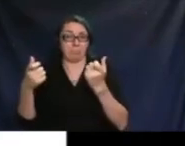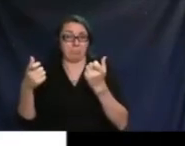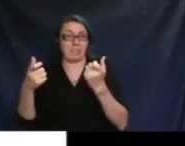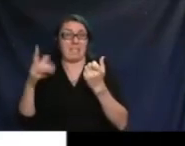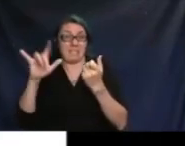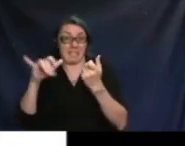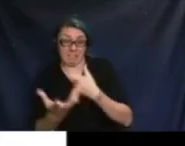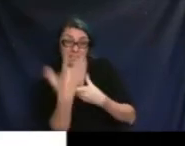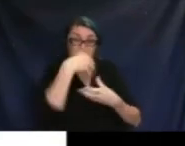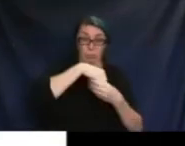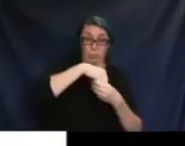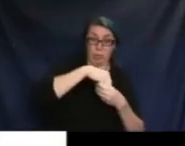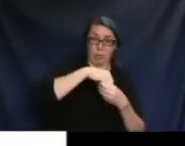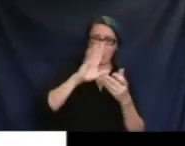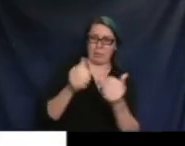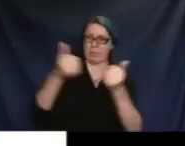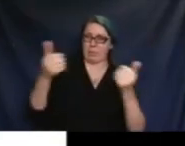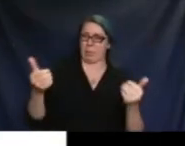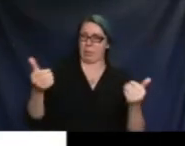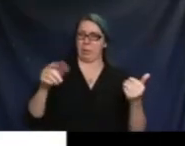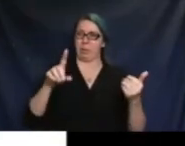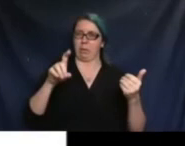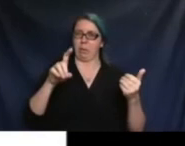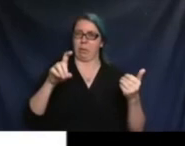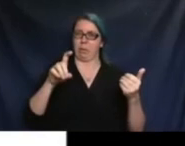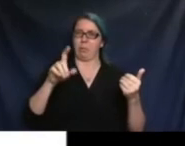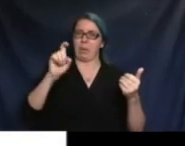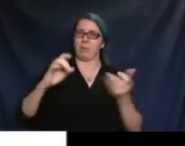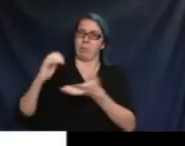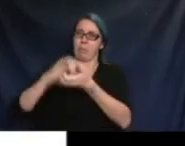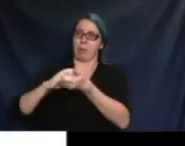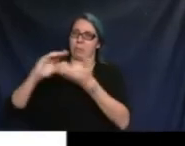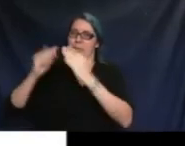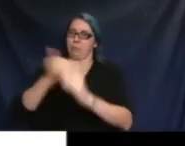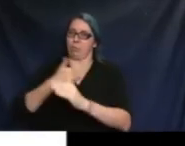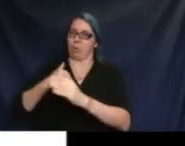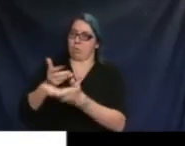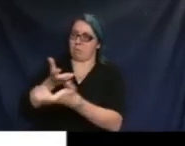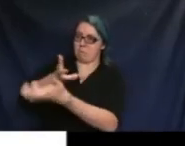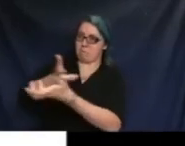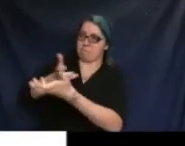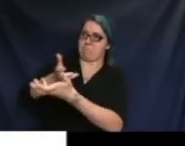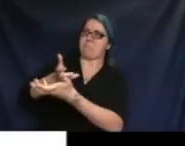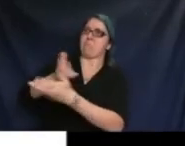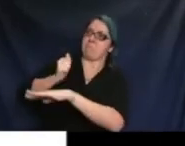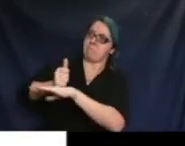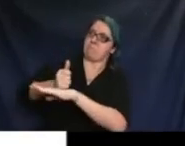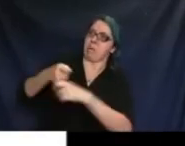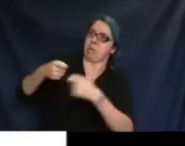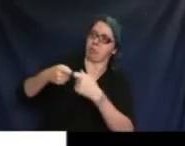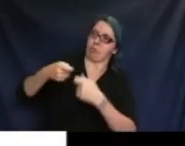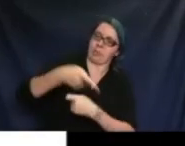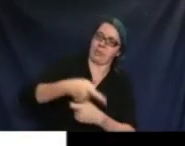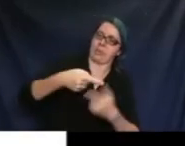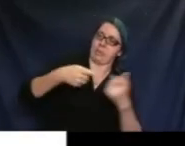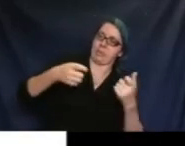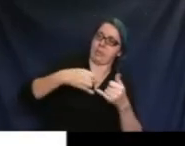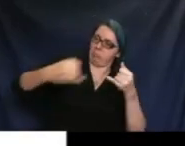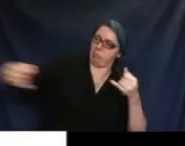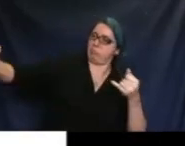or would that be partnered with the city? So I think this question is generally about like